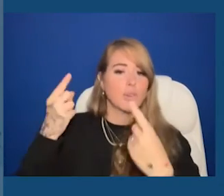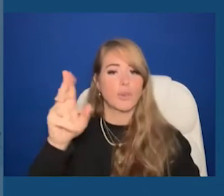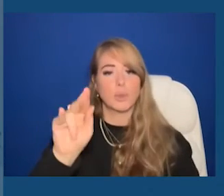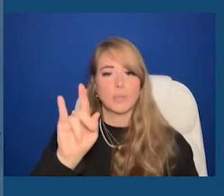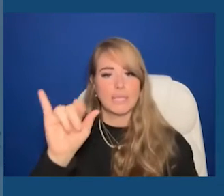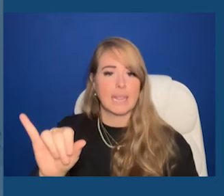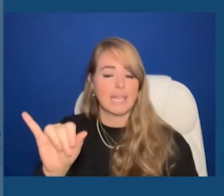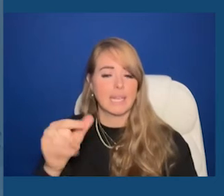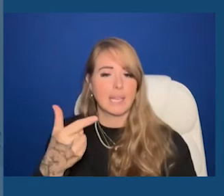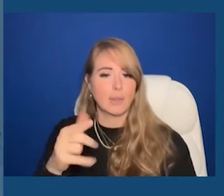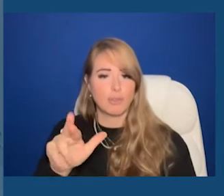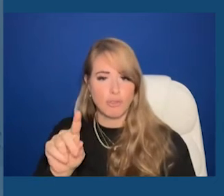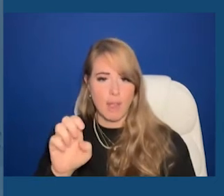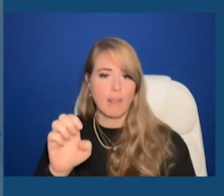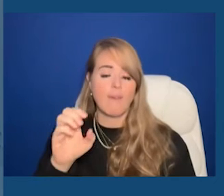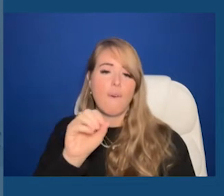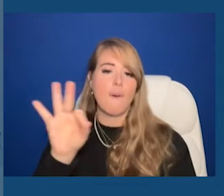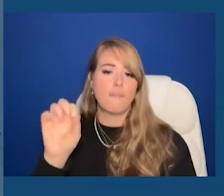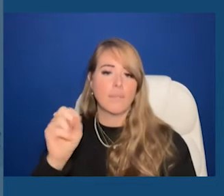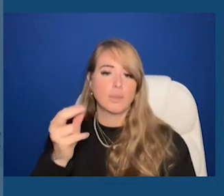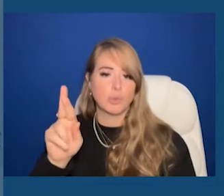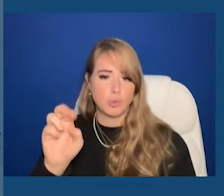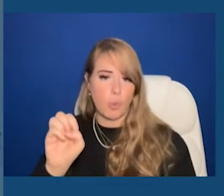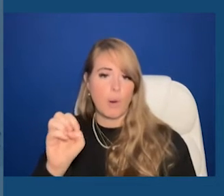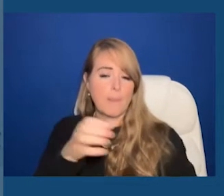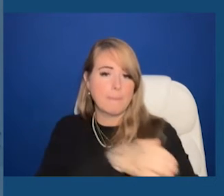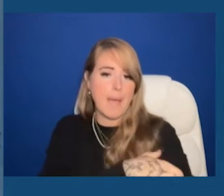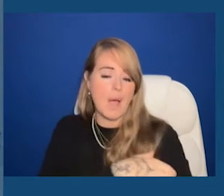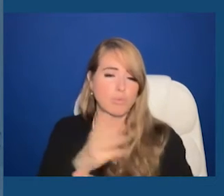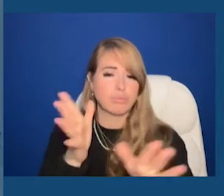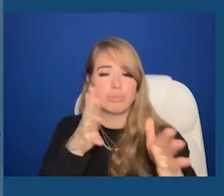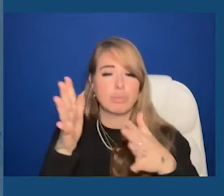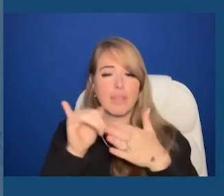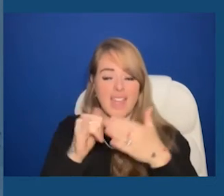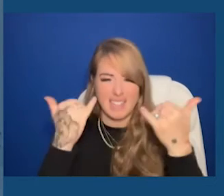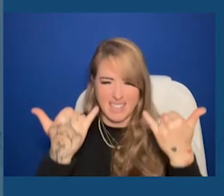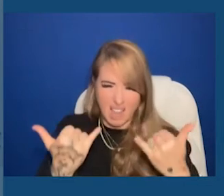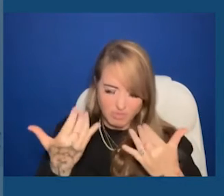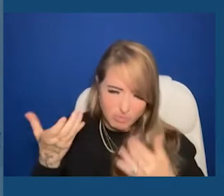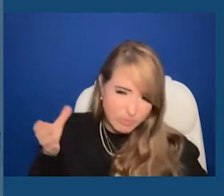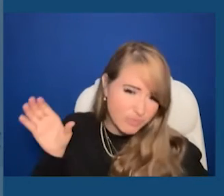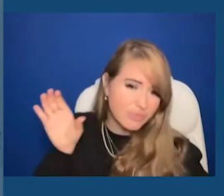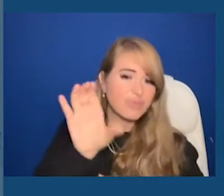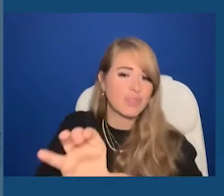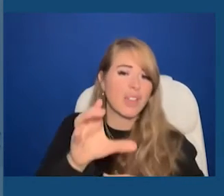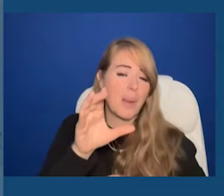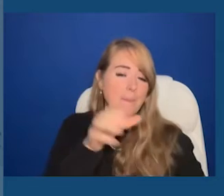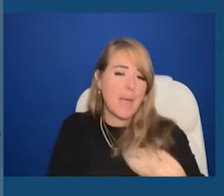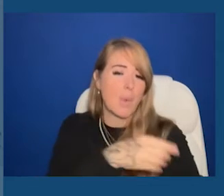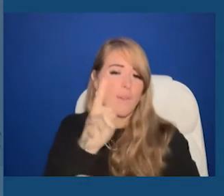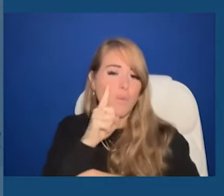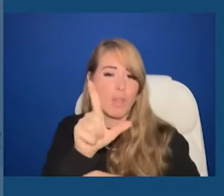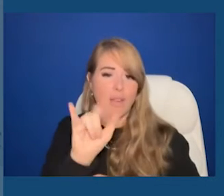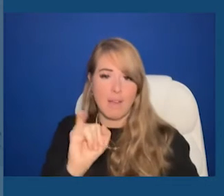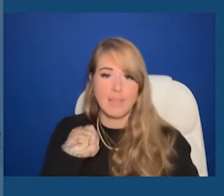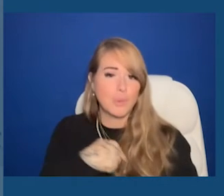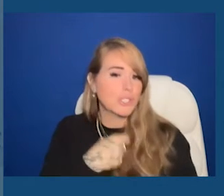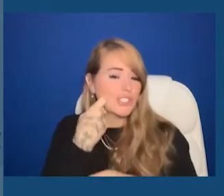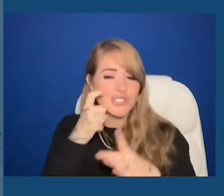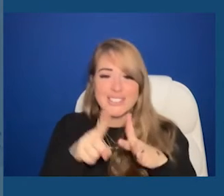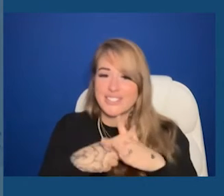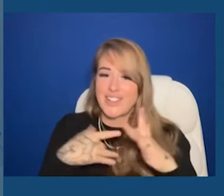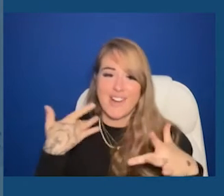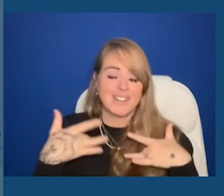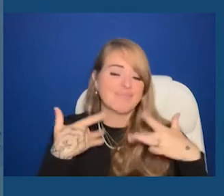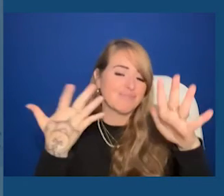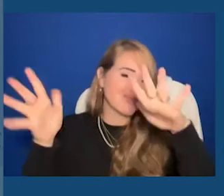wind power generation that is now, right now, supplying power to Long Island, and we're just getting started. So